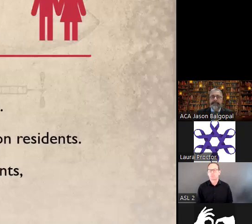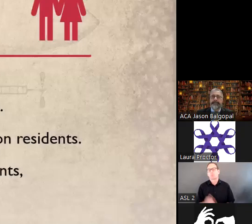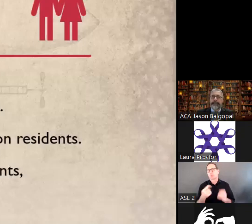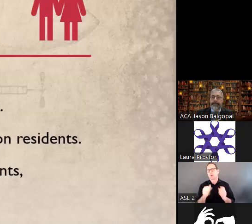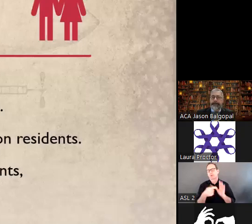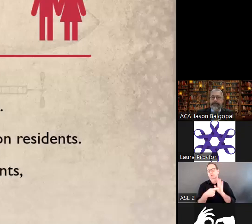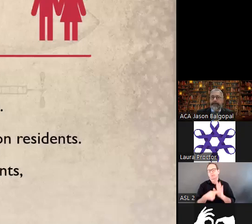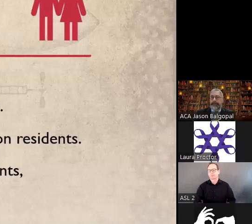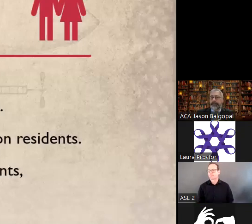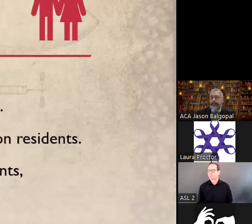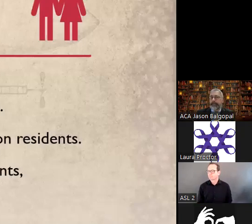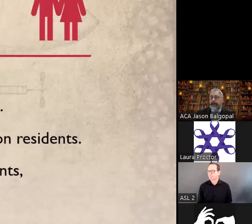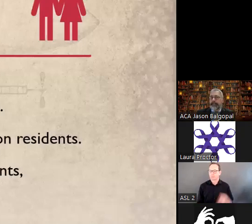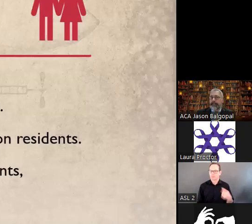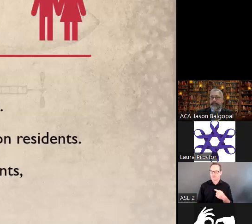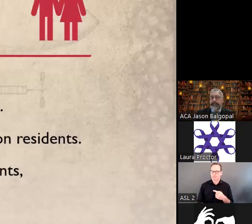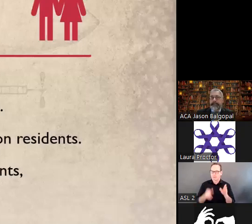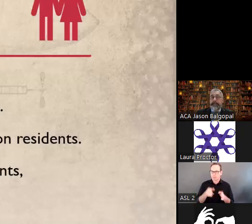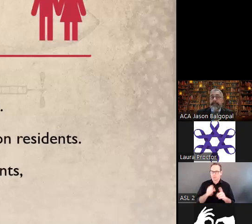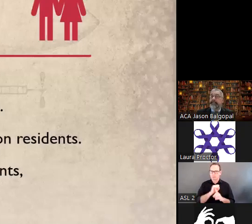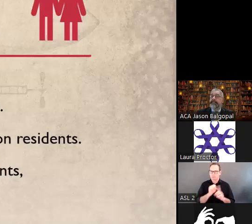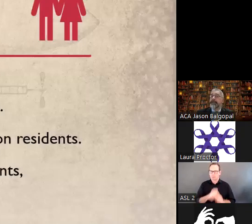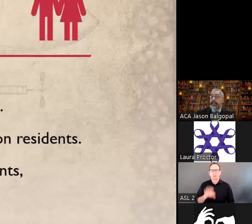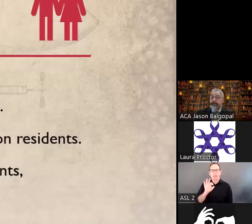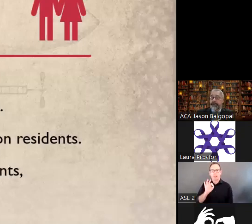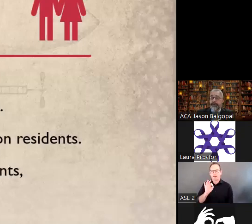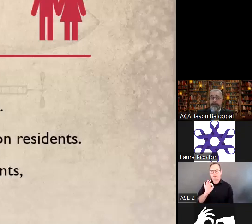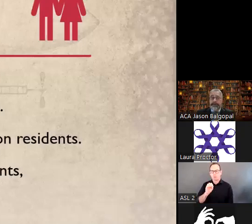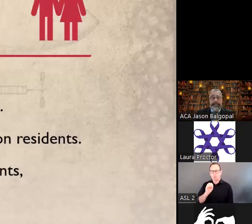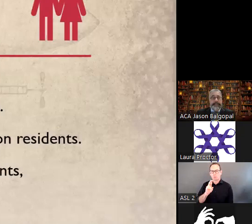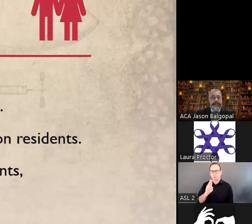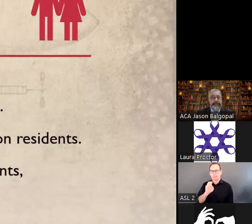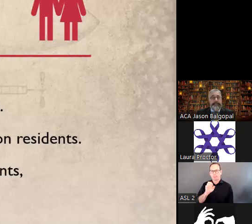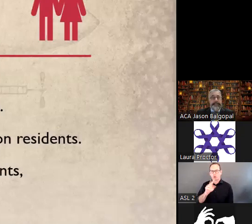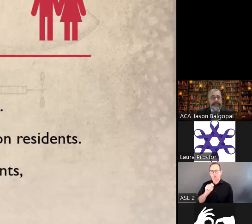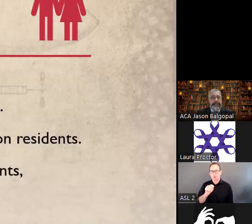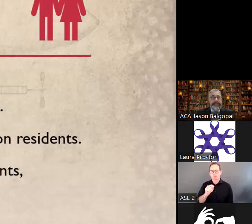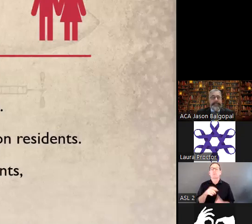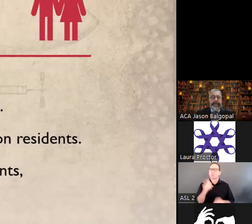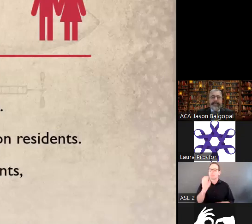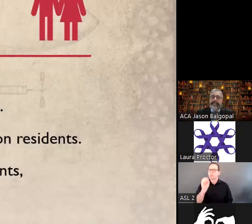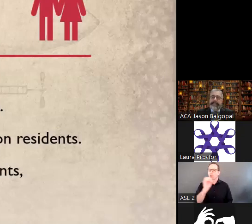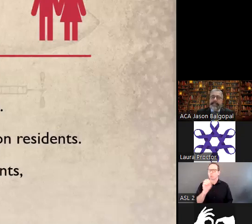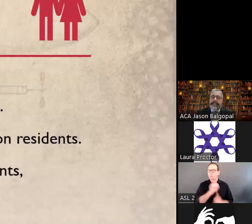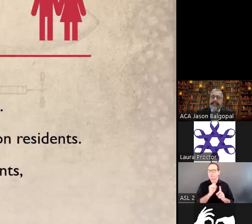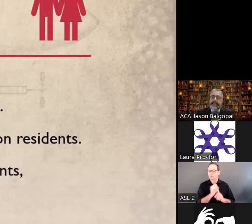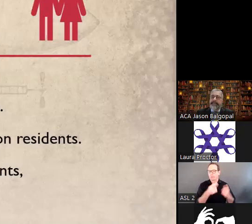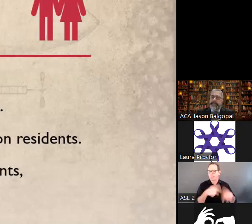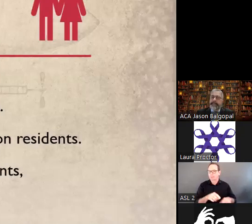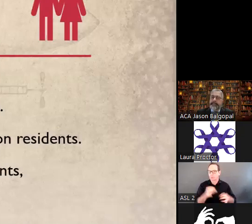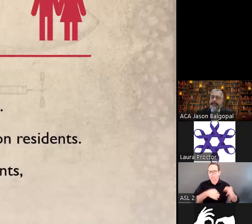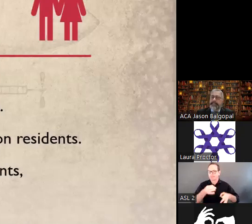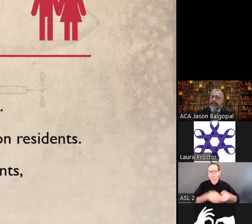In case of Foubert, F-O-U-B-E-R-T, this is an Ontario court case. And in this case,